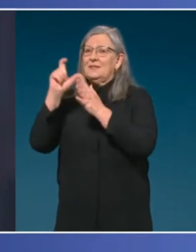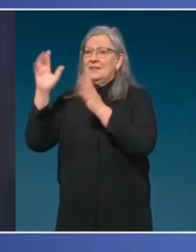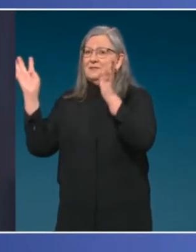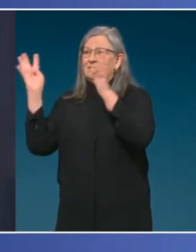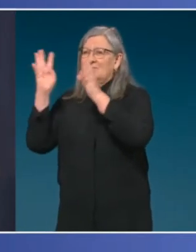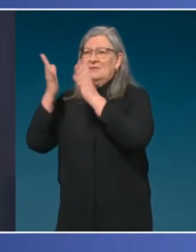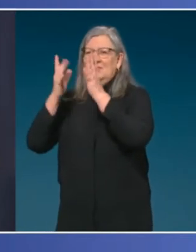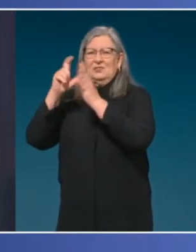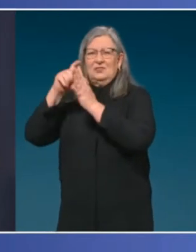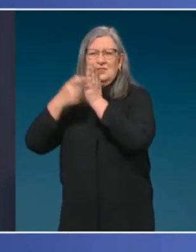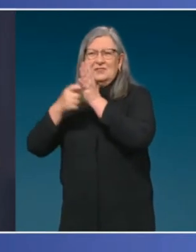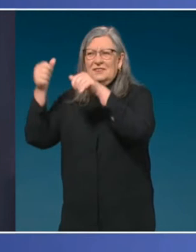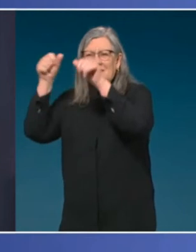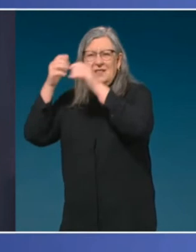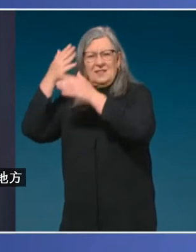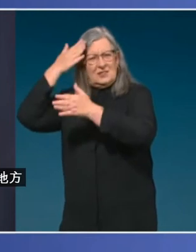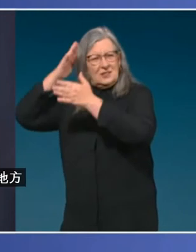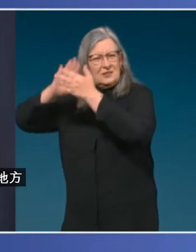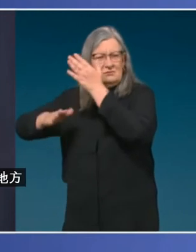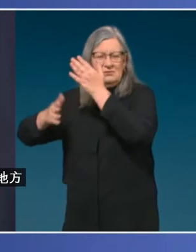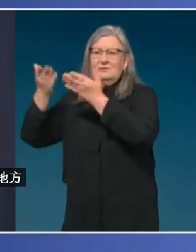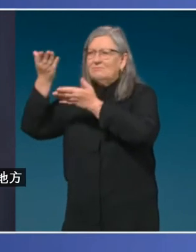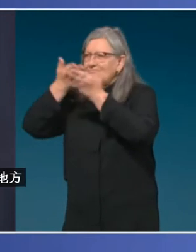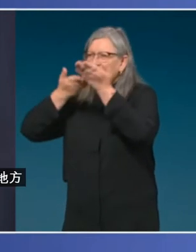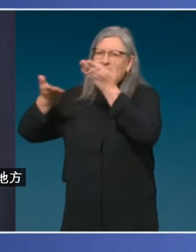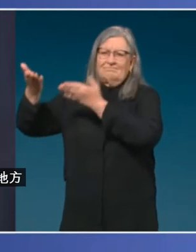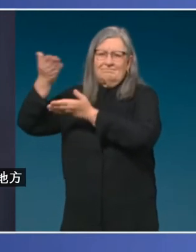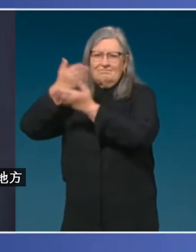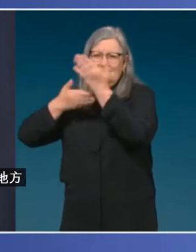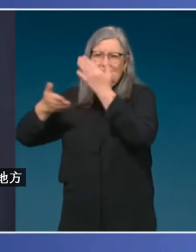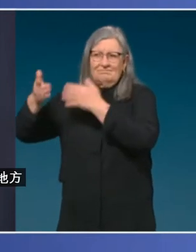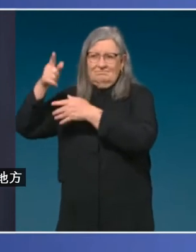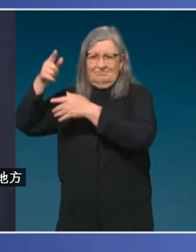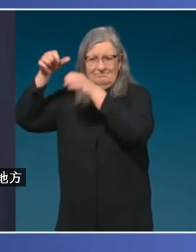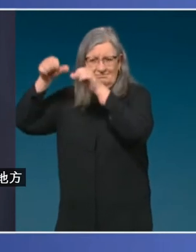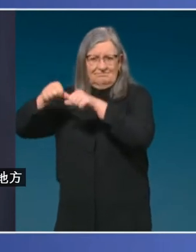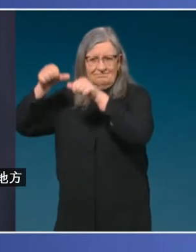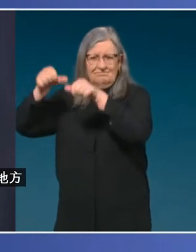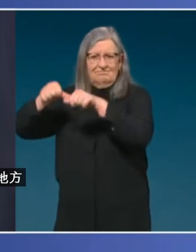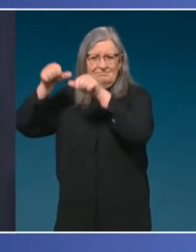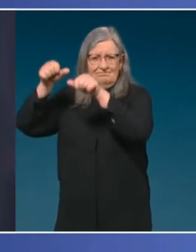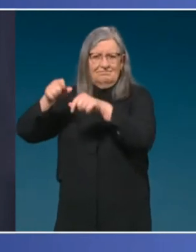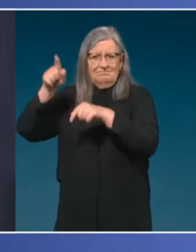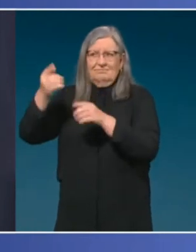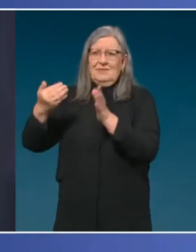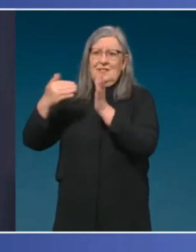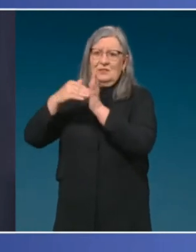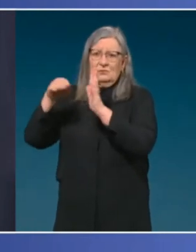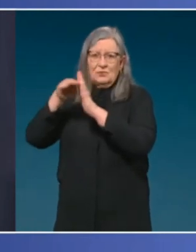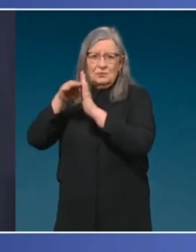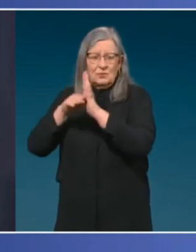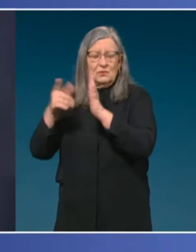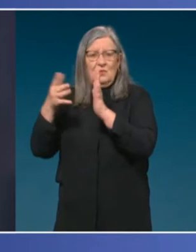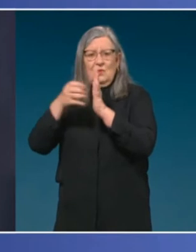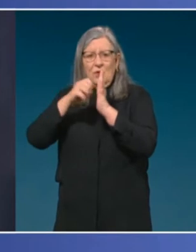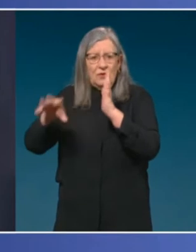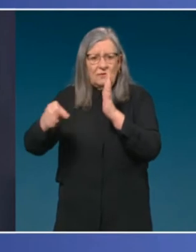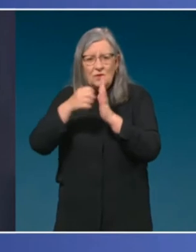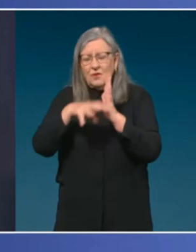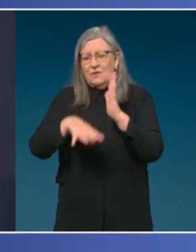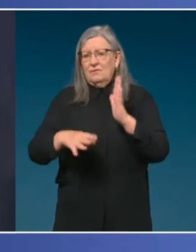Cabinet tonight, and that's where those sort of decisions will be worked through. Would you be more comfortable having some of those